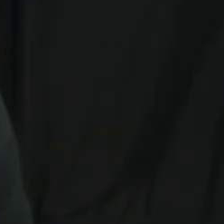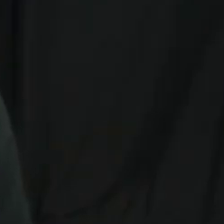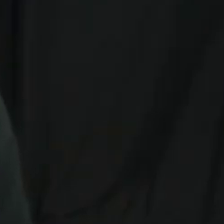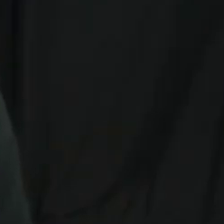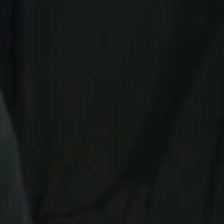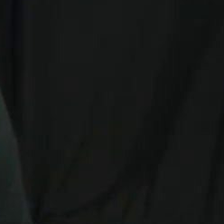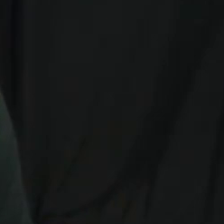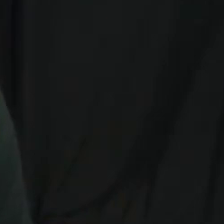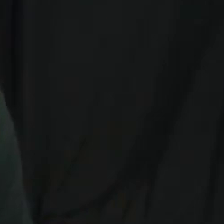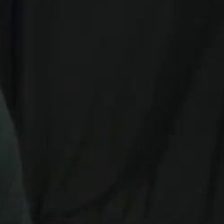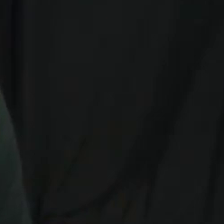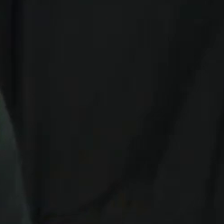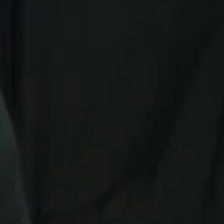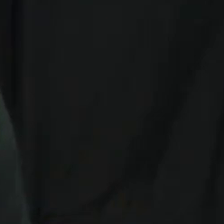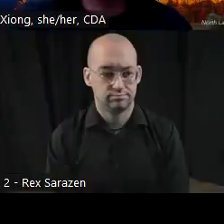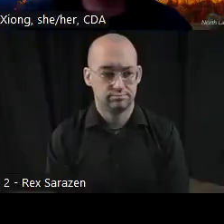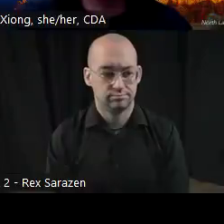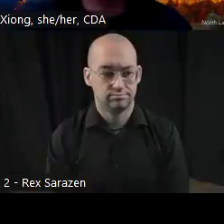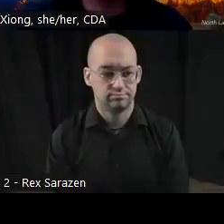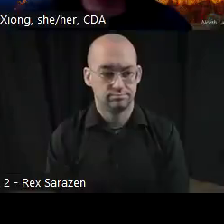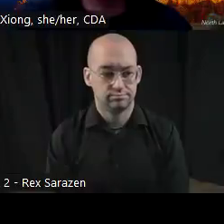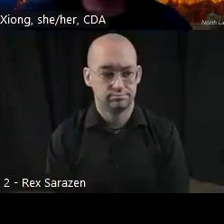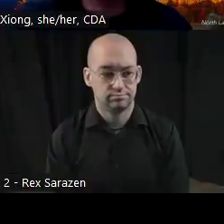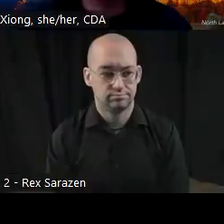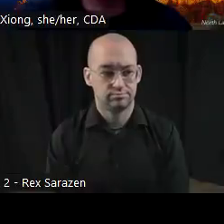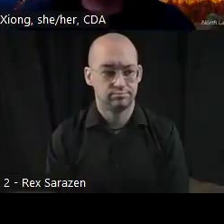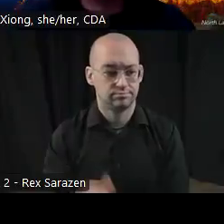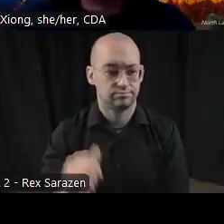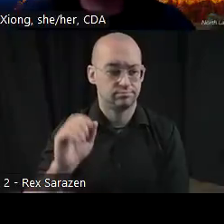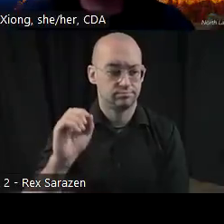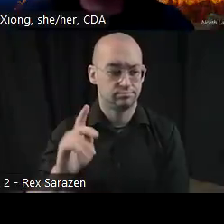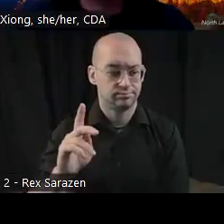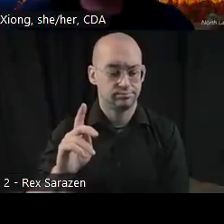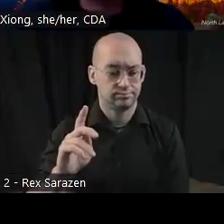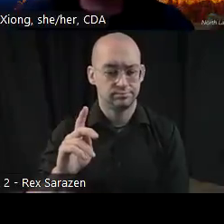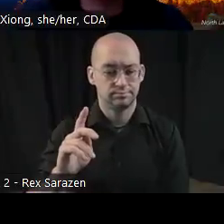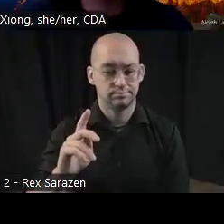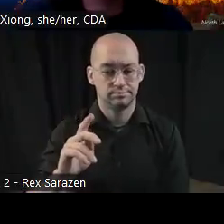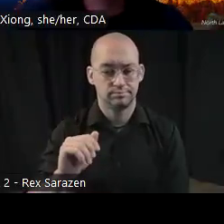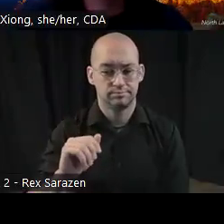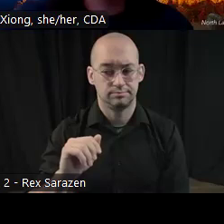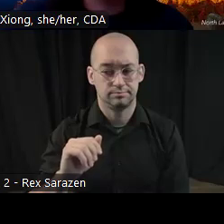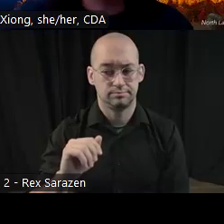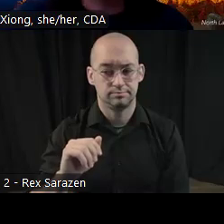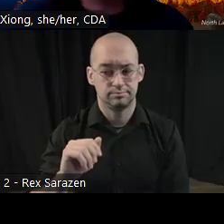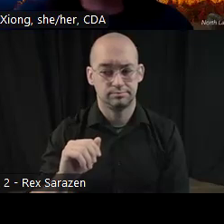my screen. There we go. All right. Um,